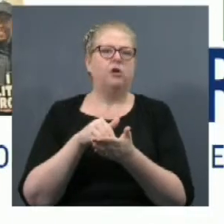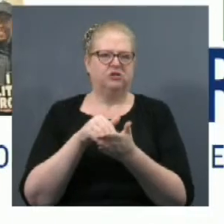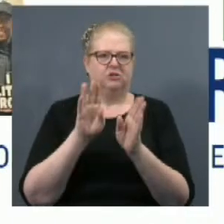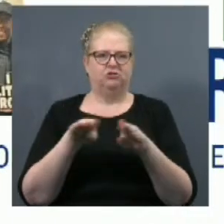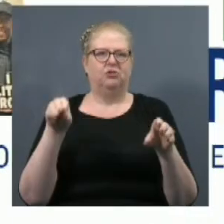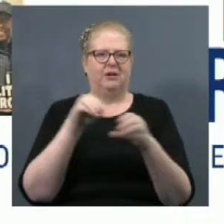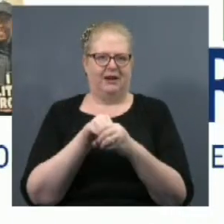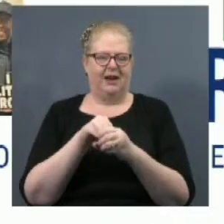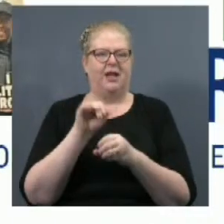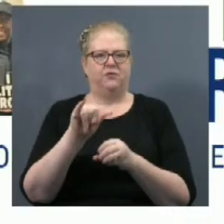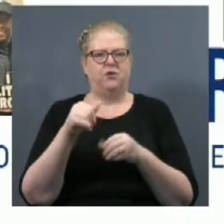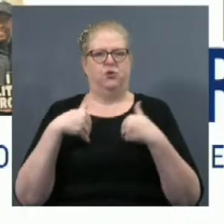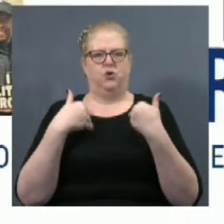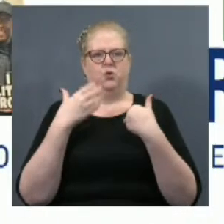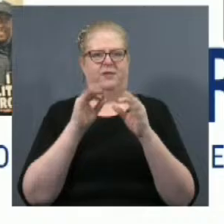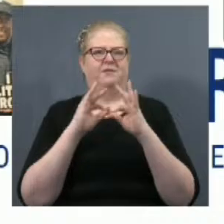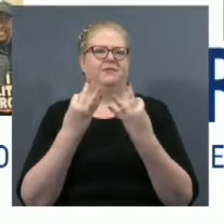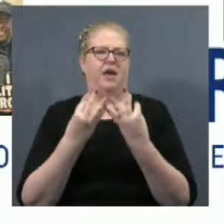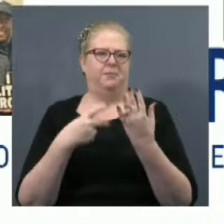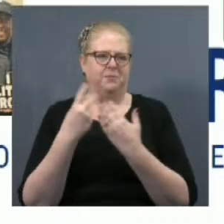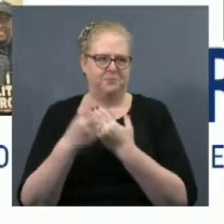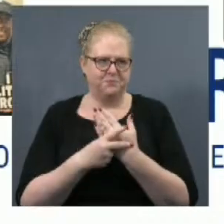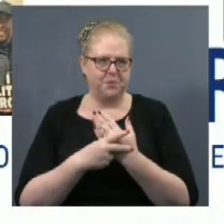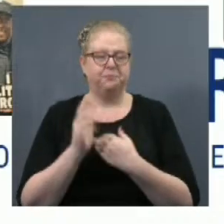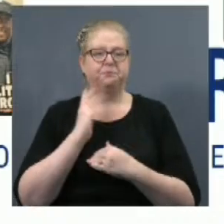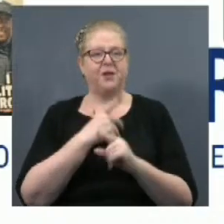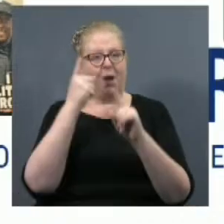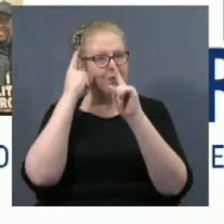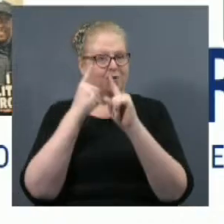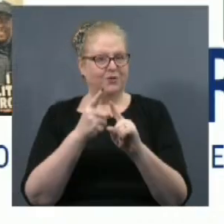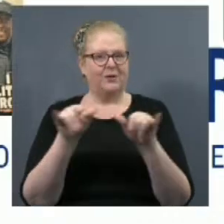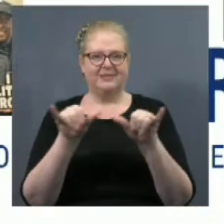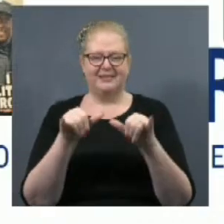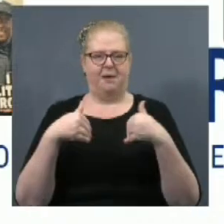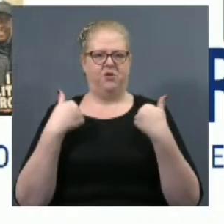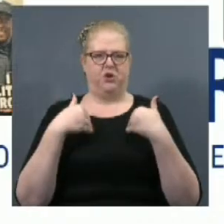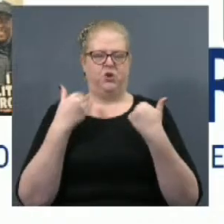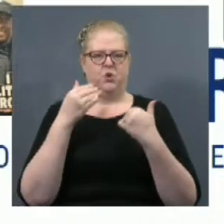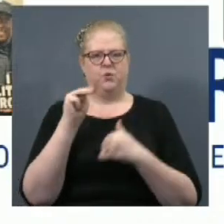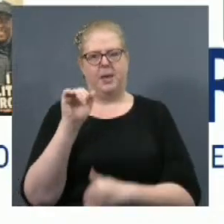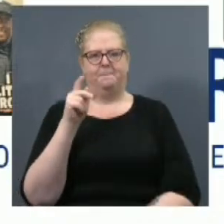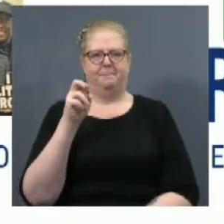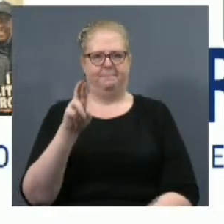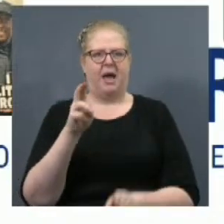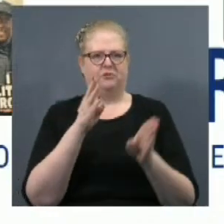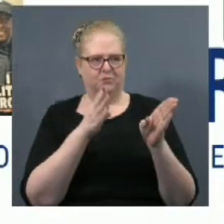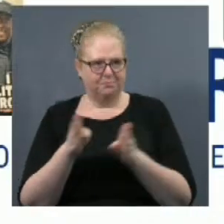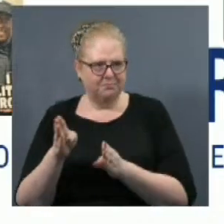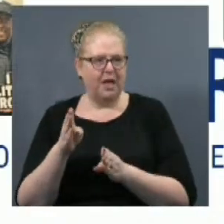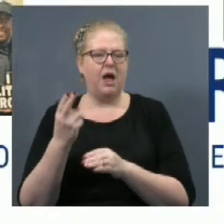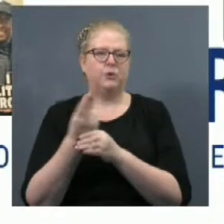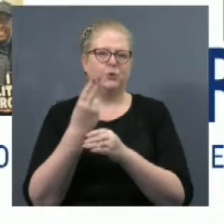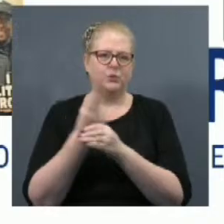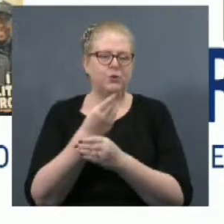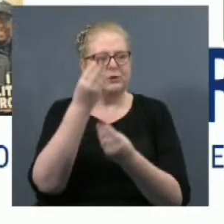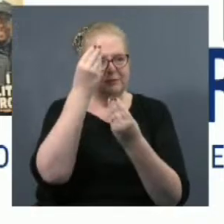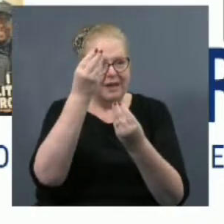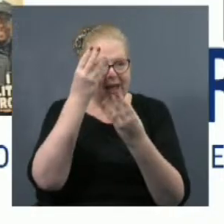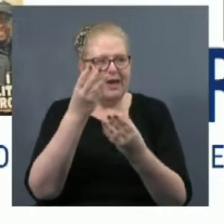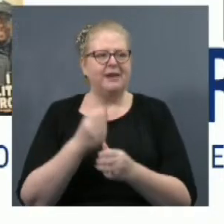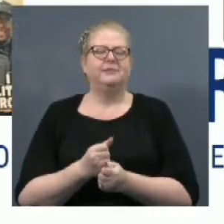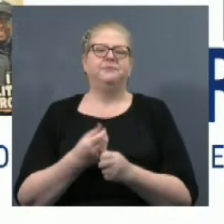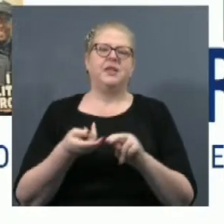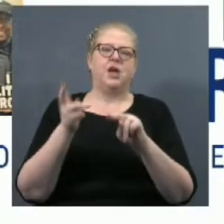Our goals remain the same from the Youth Master Plan, that is to use data to increase program quality and accountability,